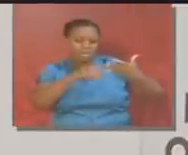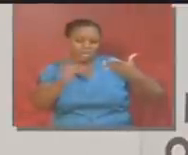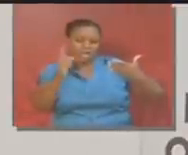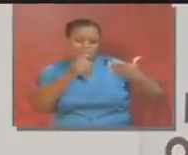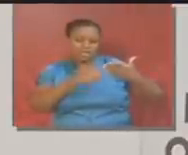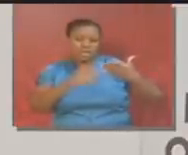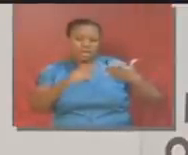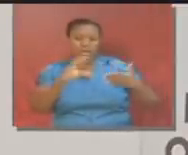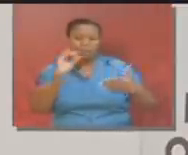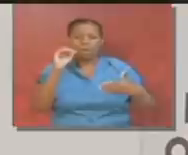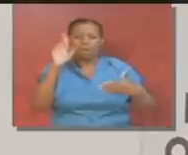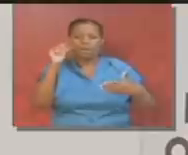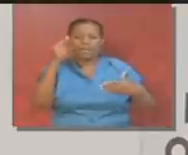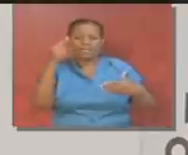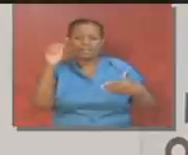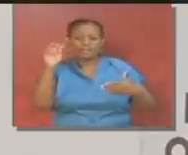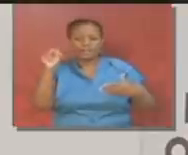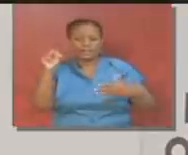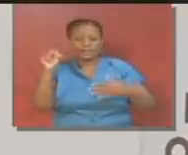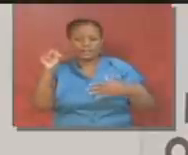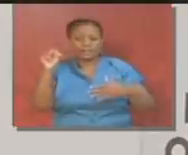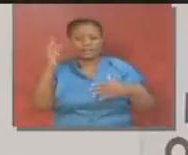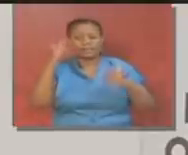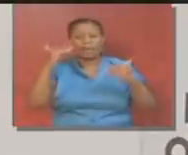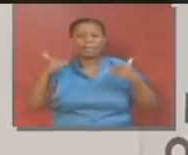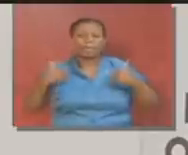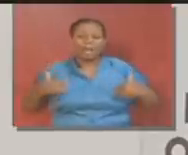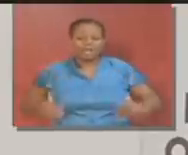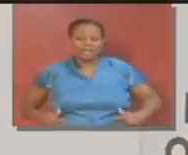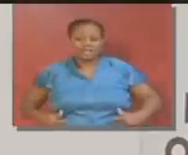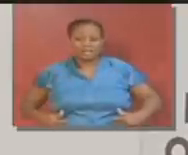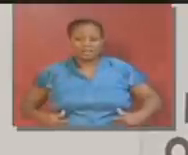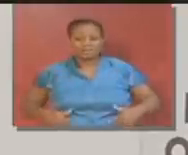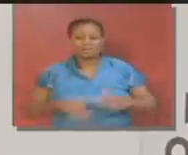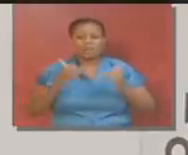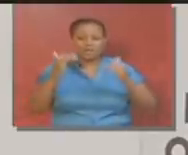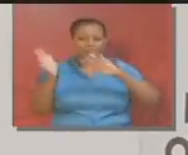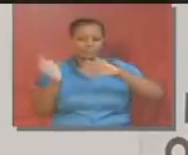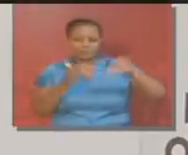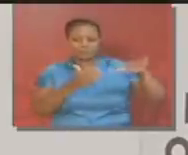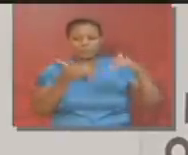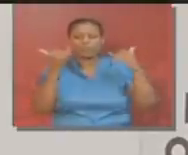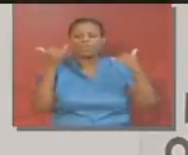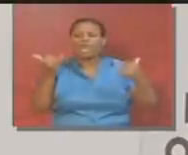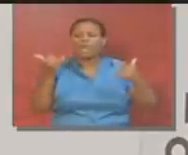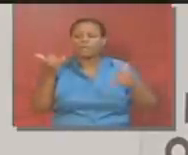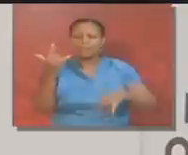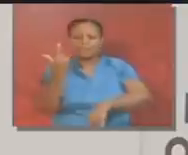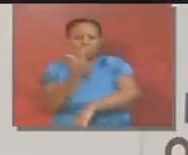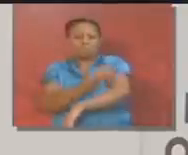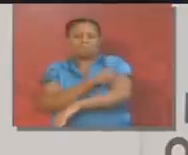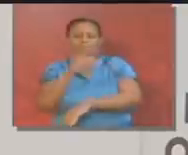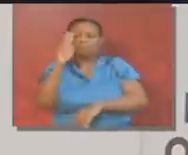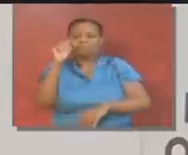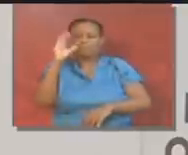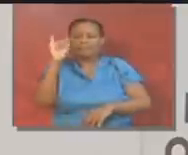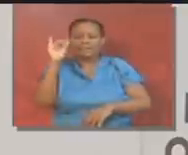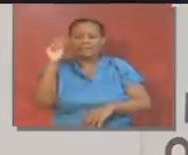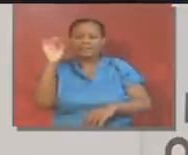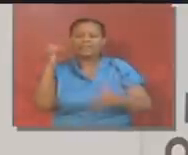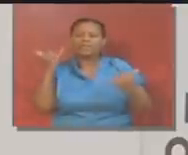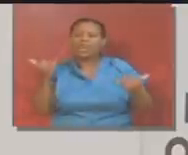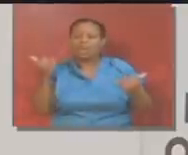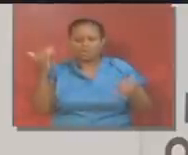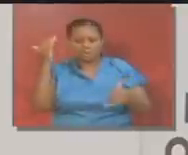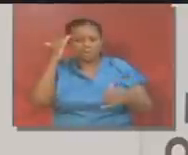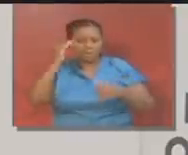vaccinations, persons often ask me 2 main things. One, what we know about the vaccine, AstraZeneca, and